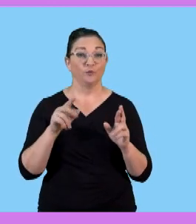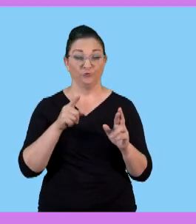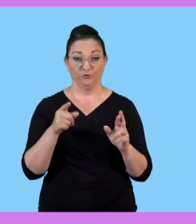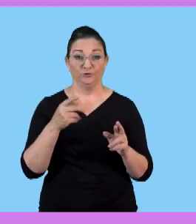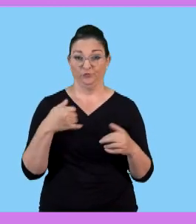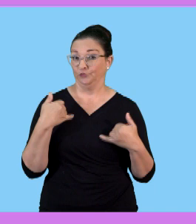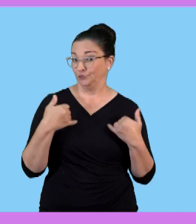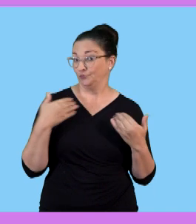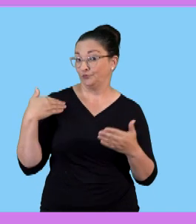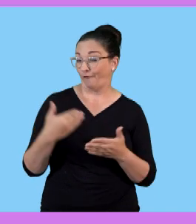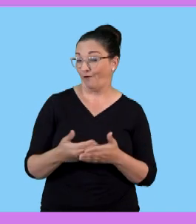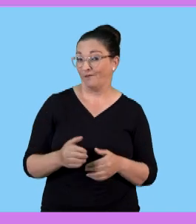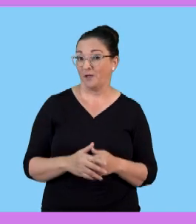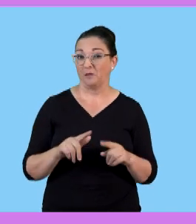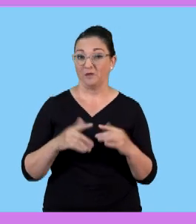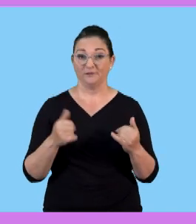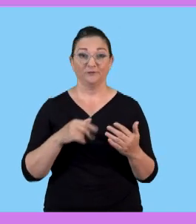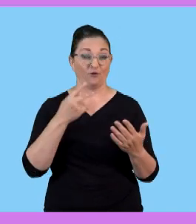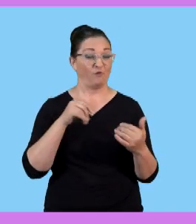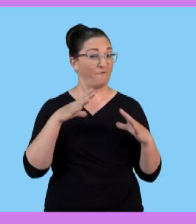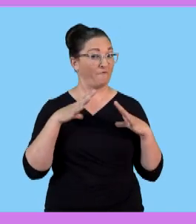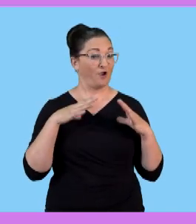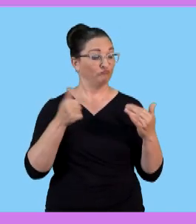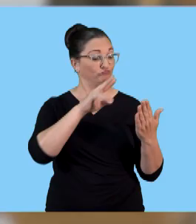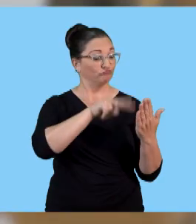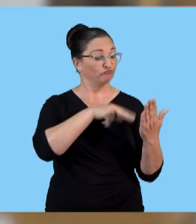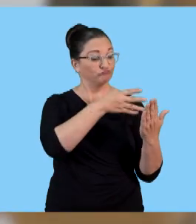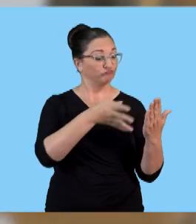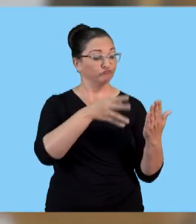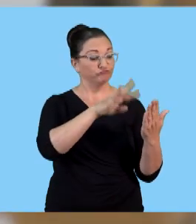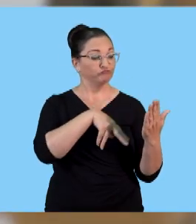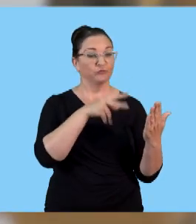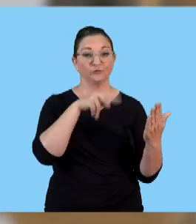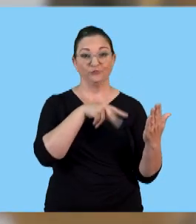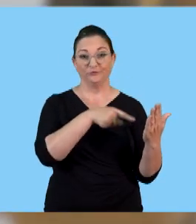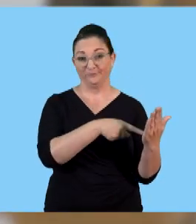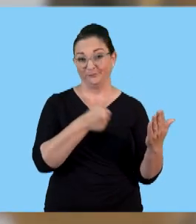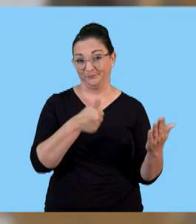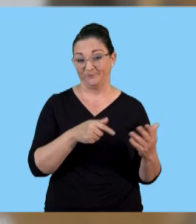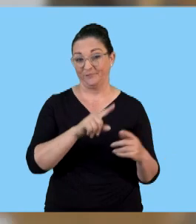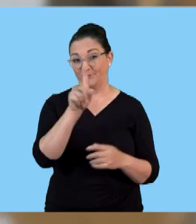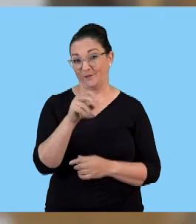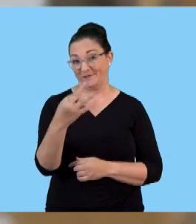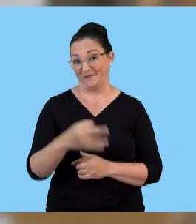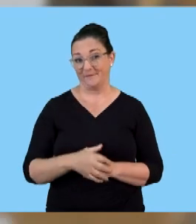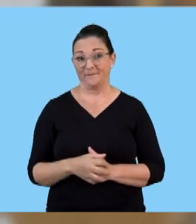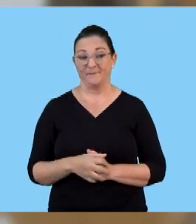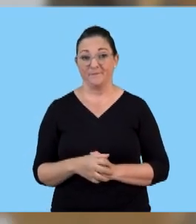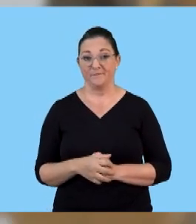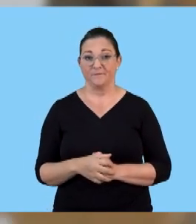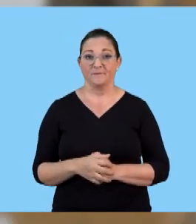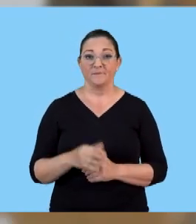I hope we are clear on that. Okay, we are fine reading off the graph as well. All right, let's now look at our third